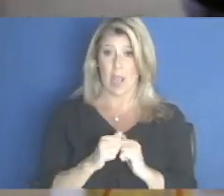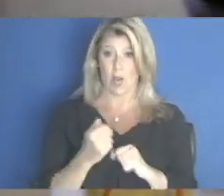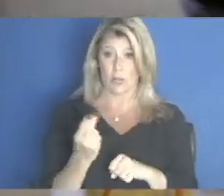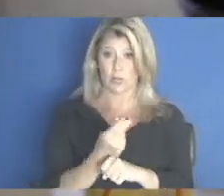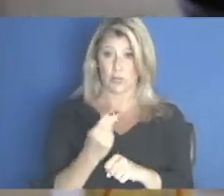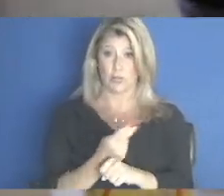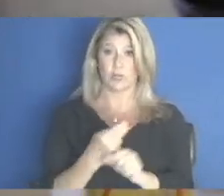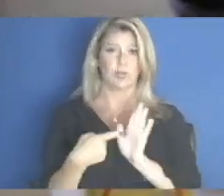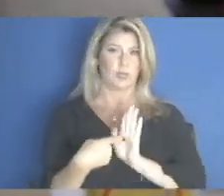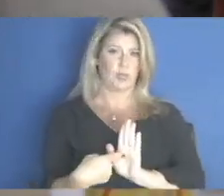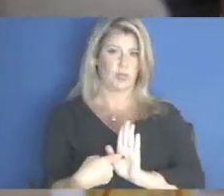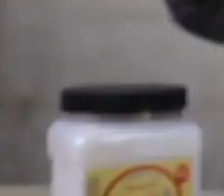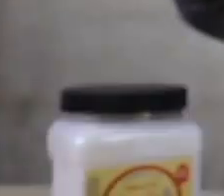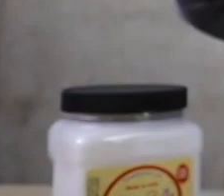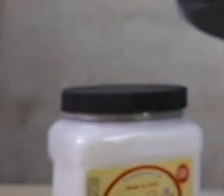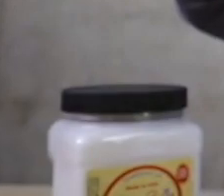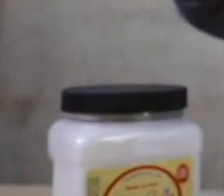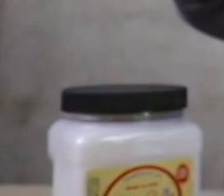hide.